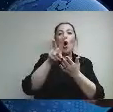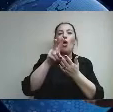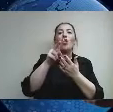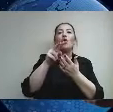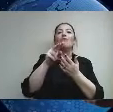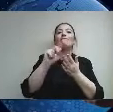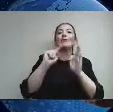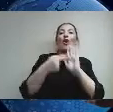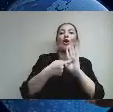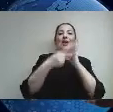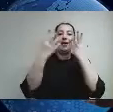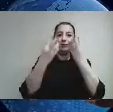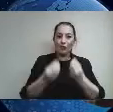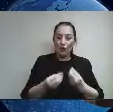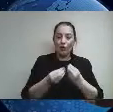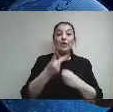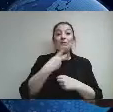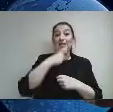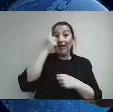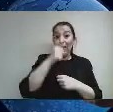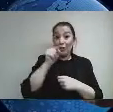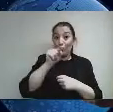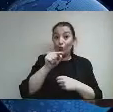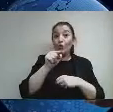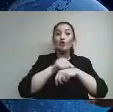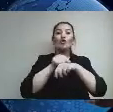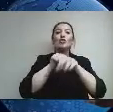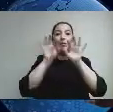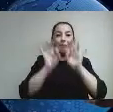an association,